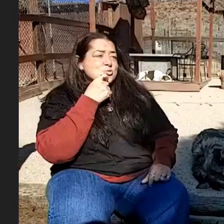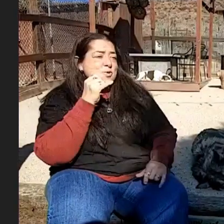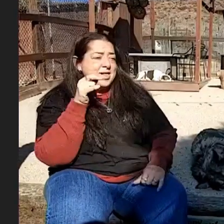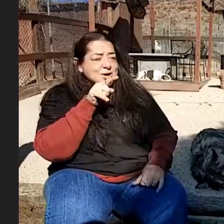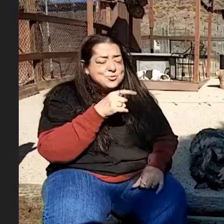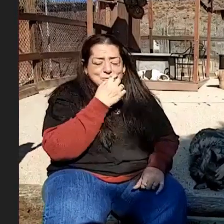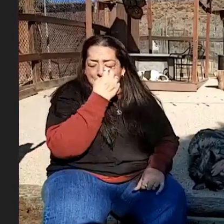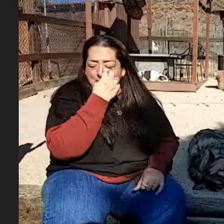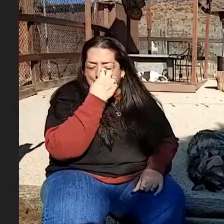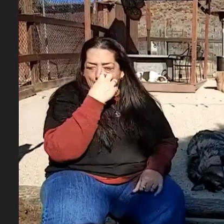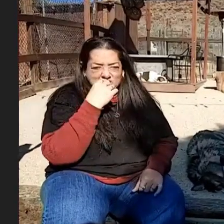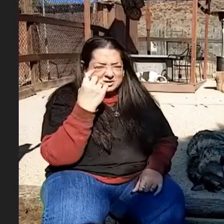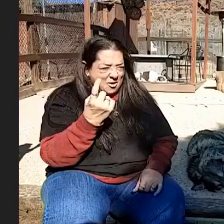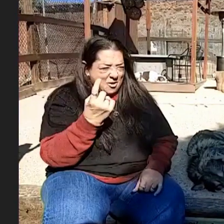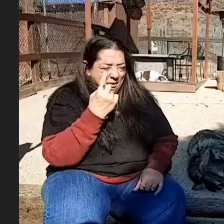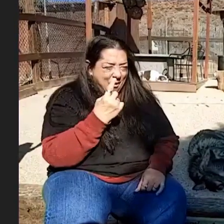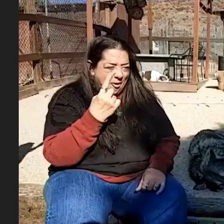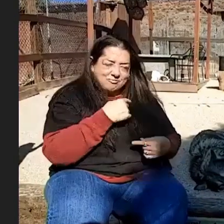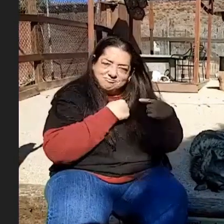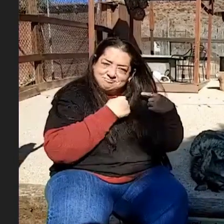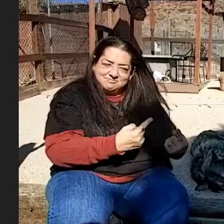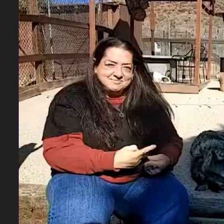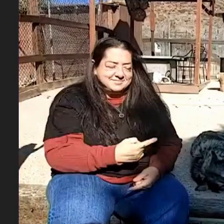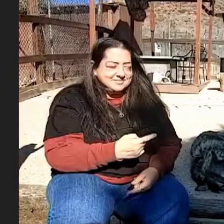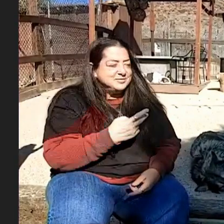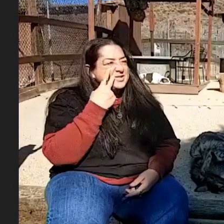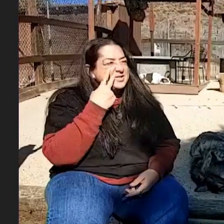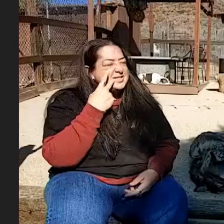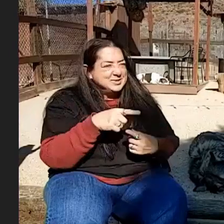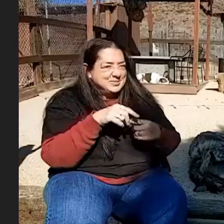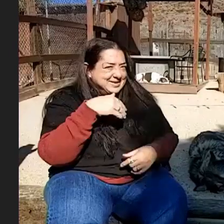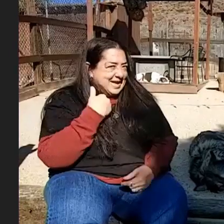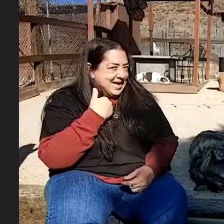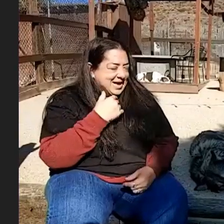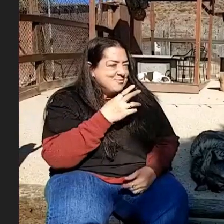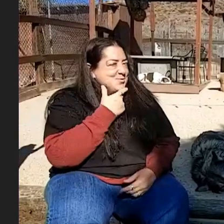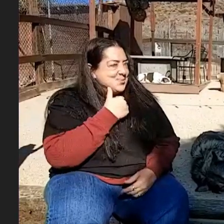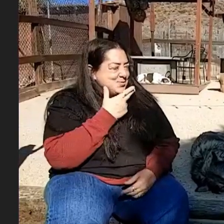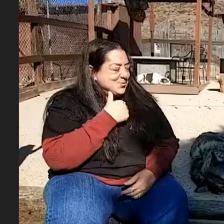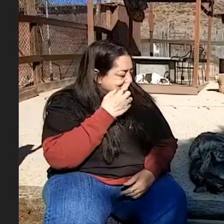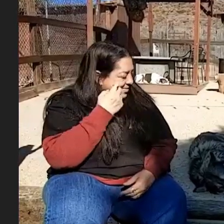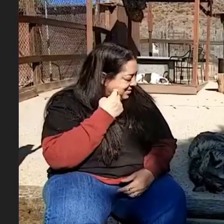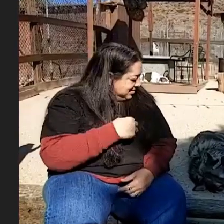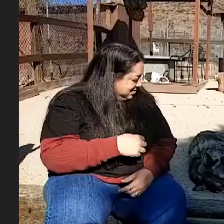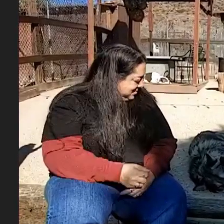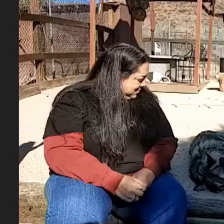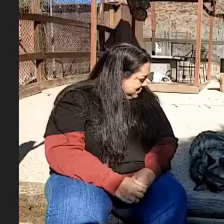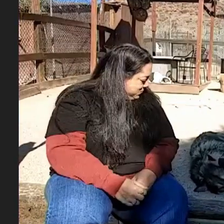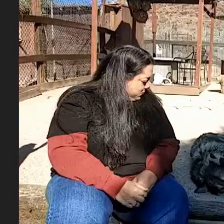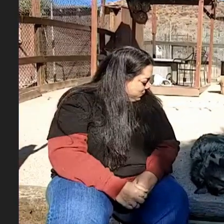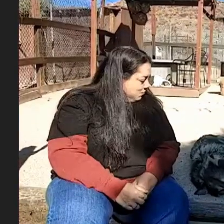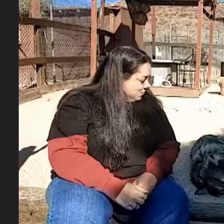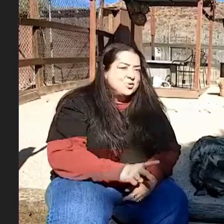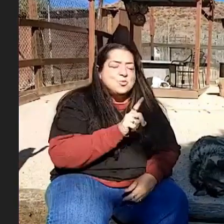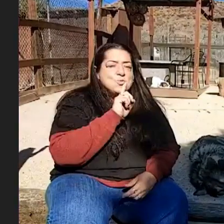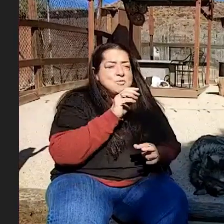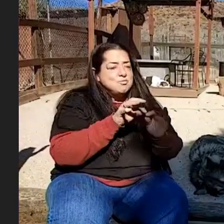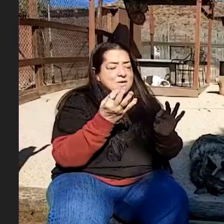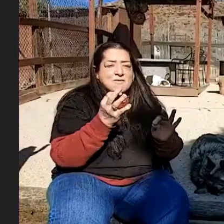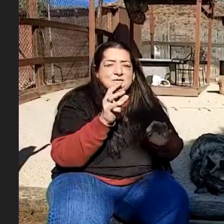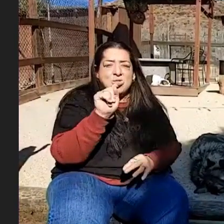cool like you. And he's always been like that. So you could see that when he was really young. And just